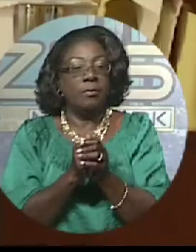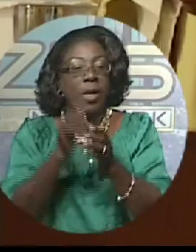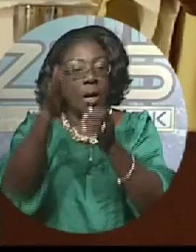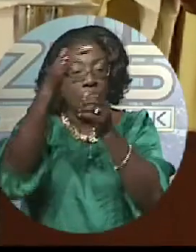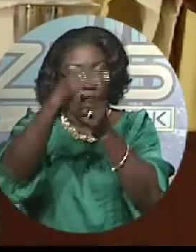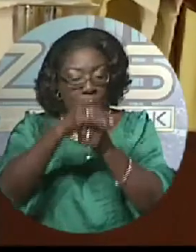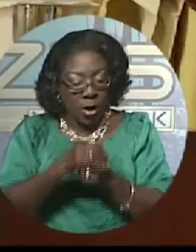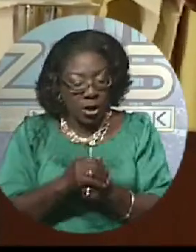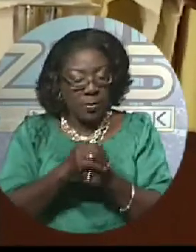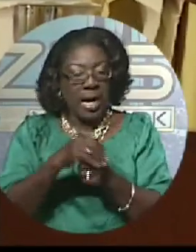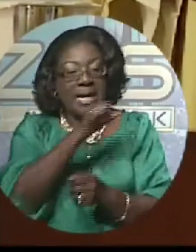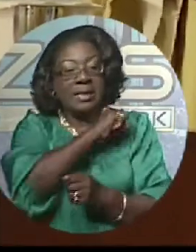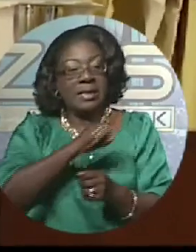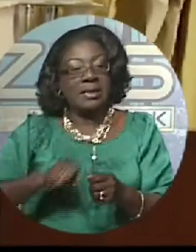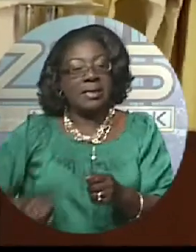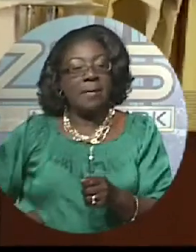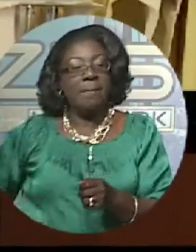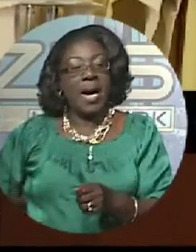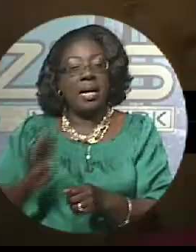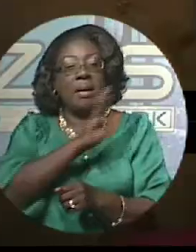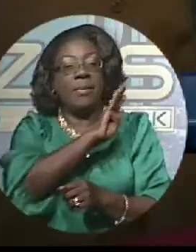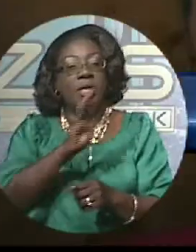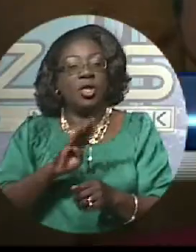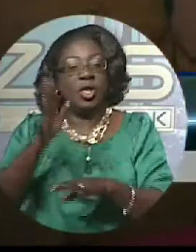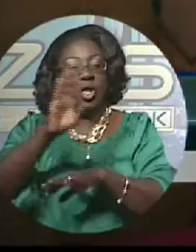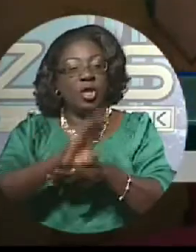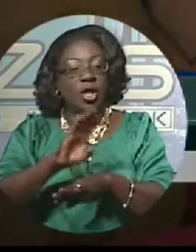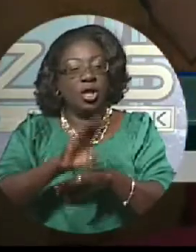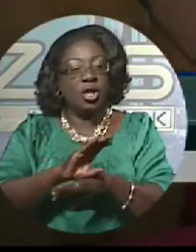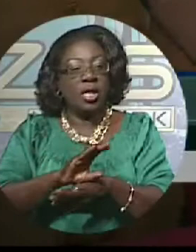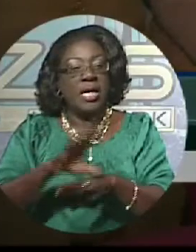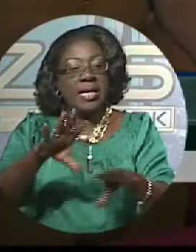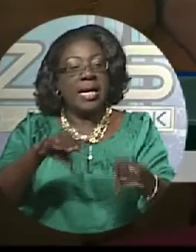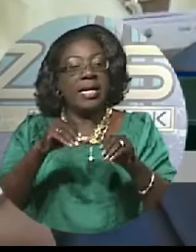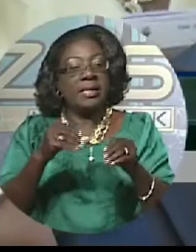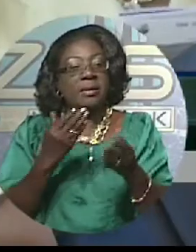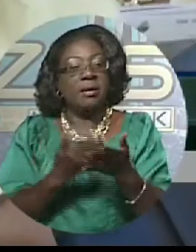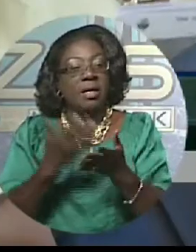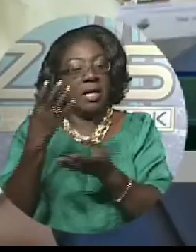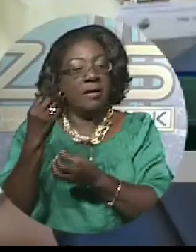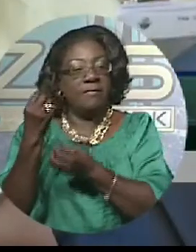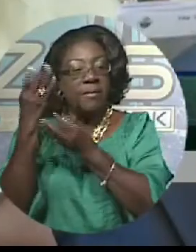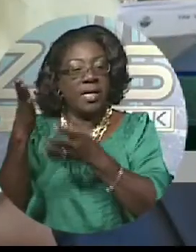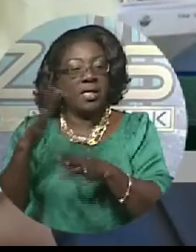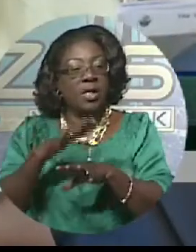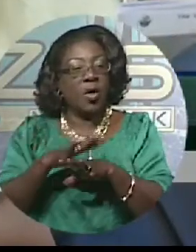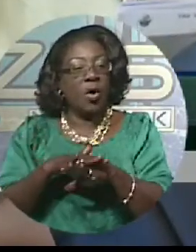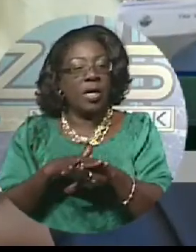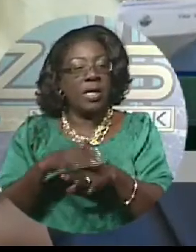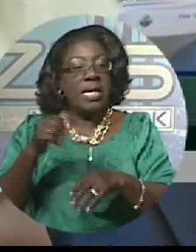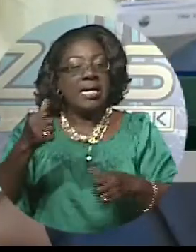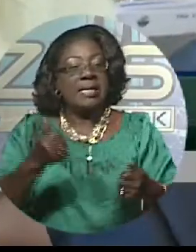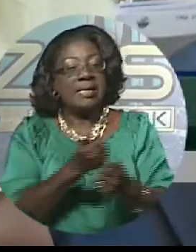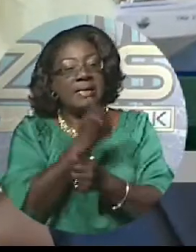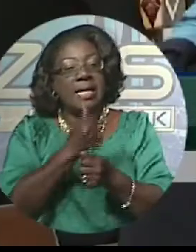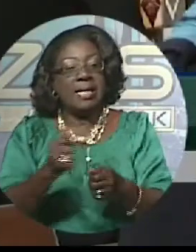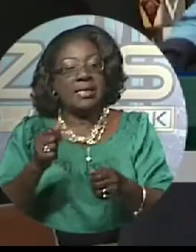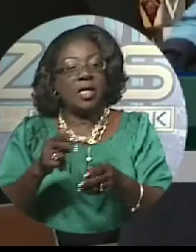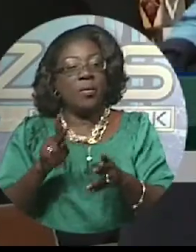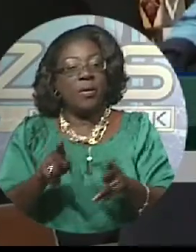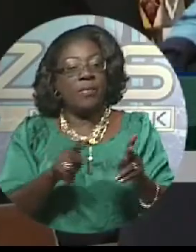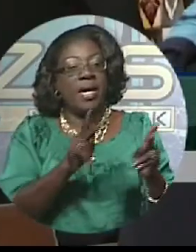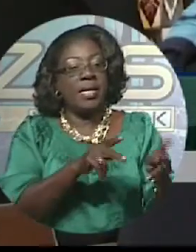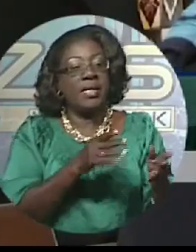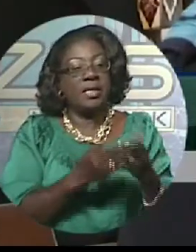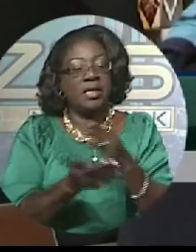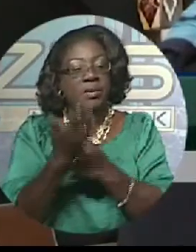Worshippers at the St. Barnabas Anglican Church on Wolf and Blue Hill Roads getting some useful information on disaster preparedness from the Prime Minister this morning. The nation's